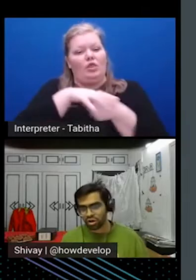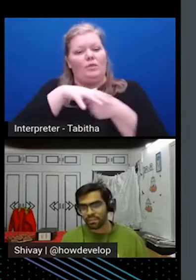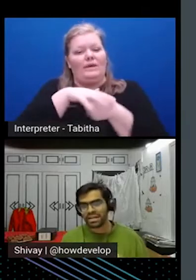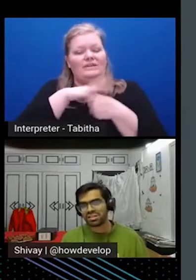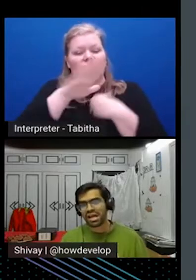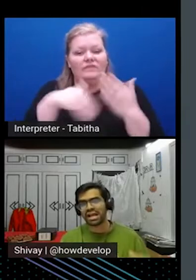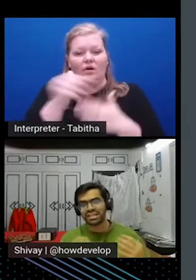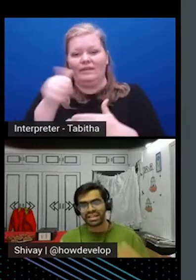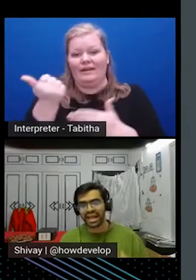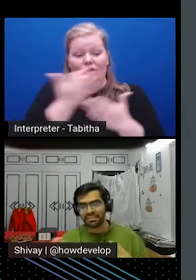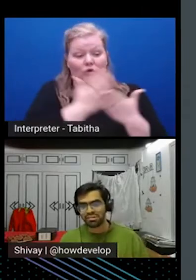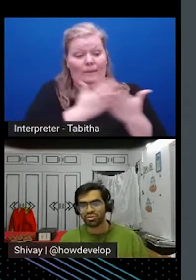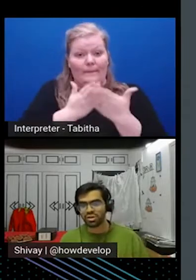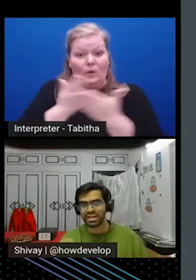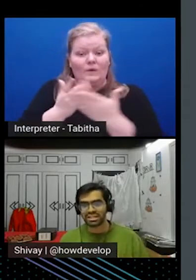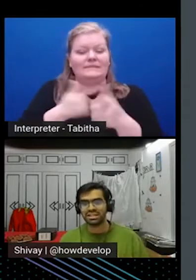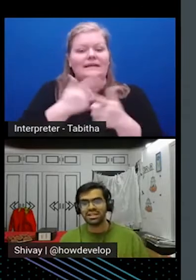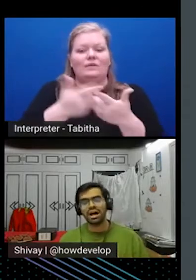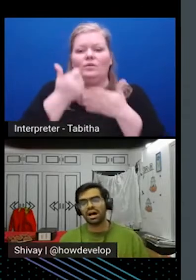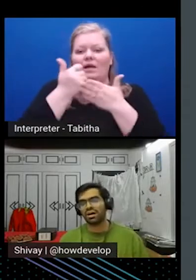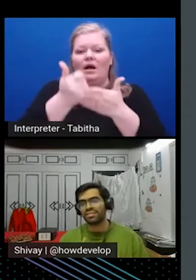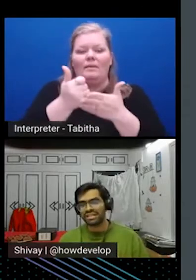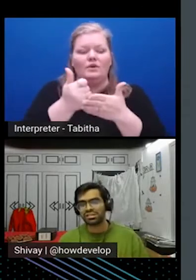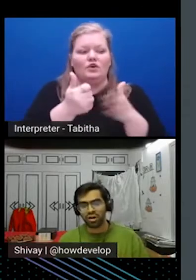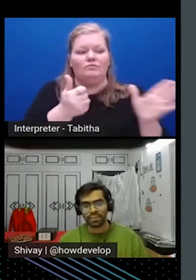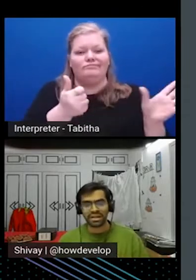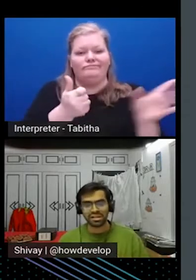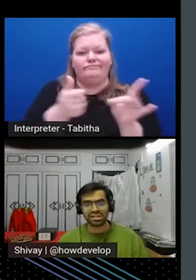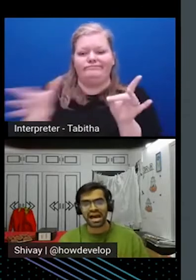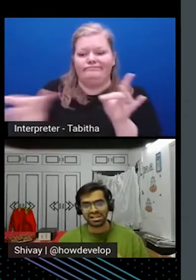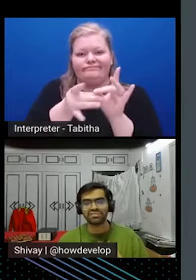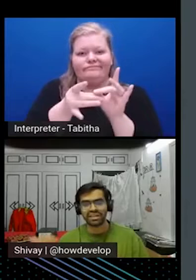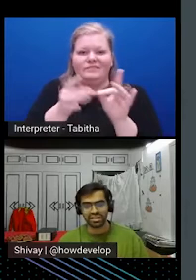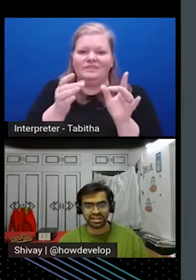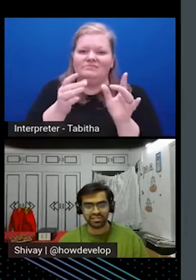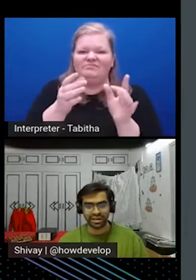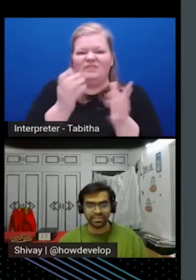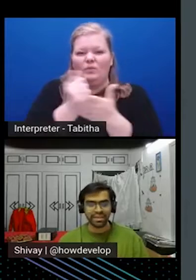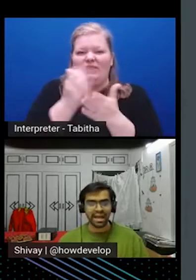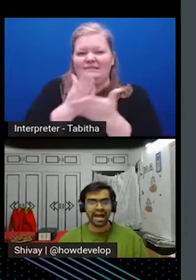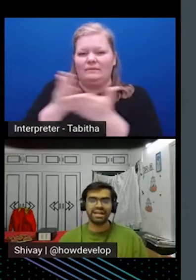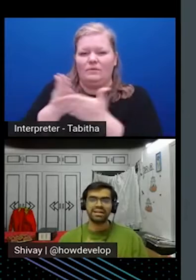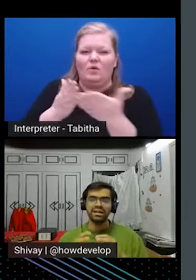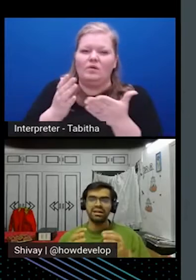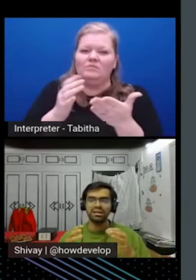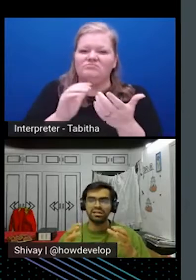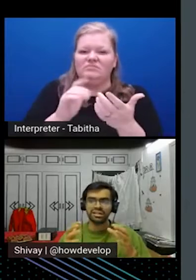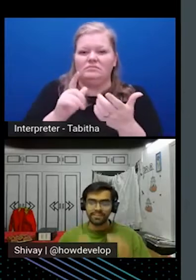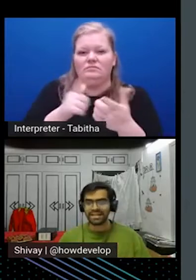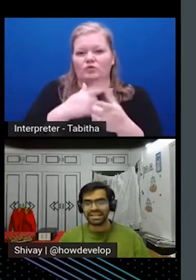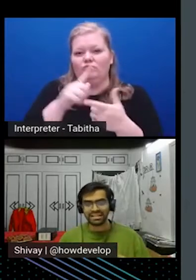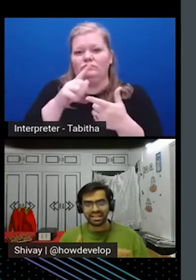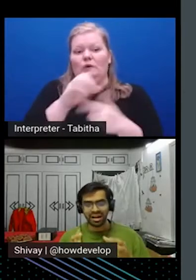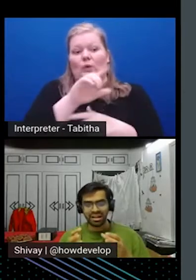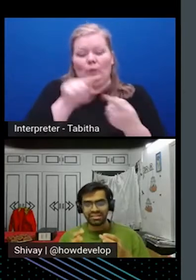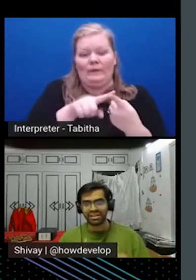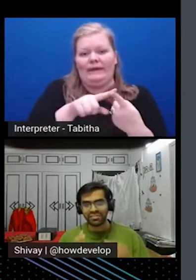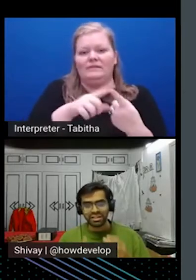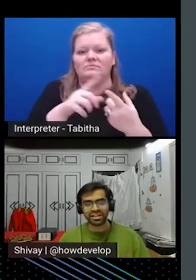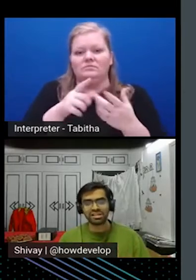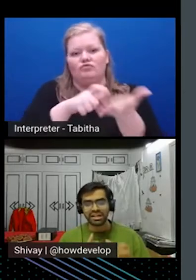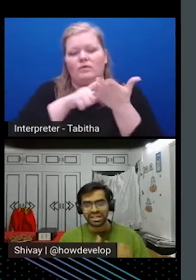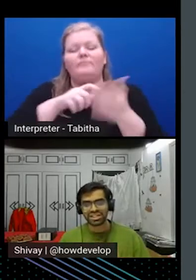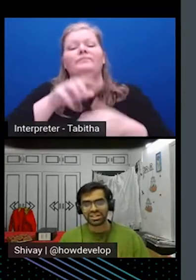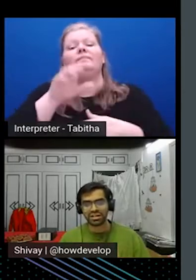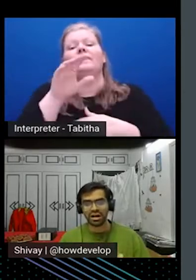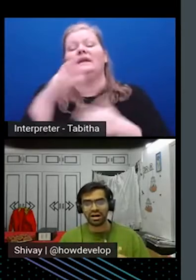other components and then helps you to connect with these components as and when required. And typically, whenever